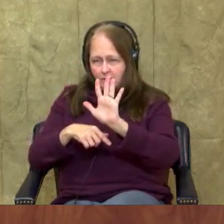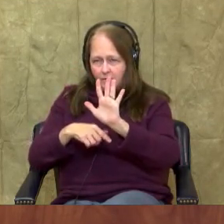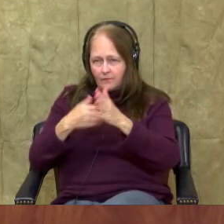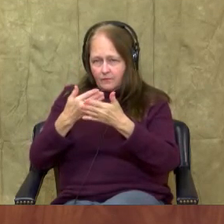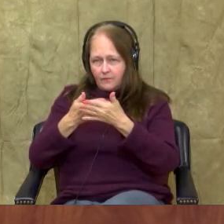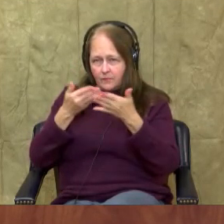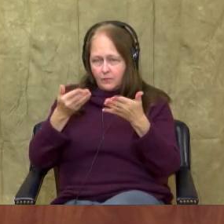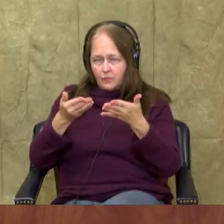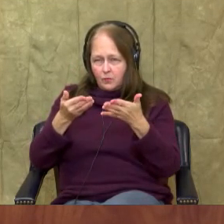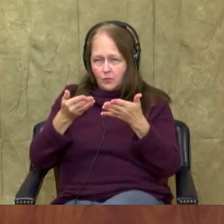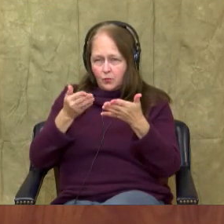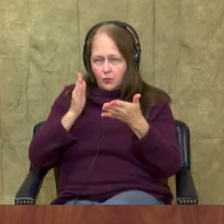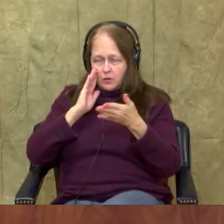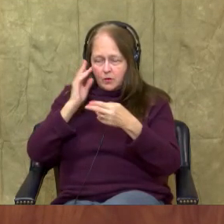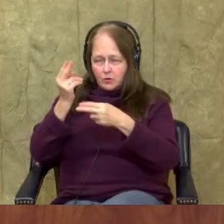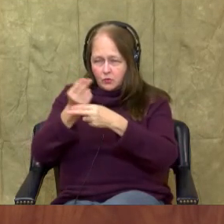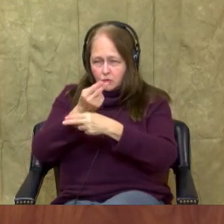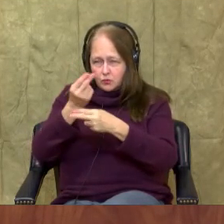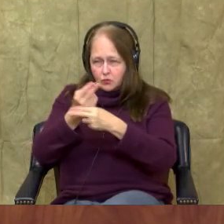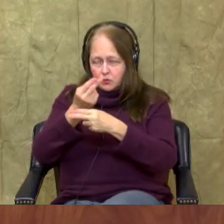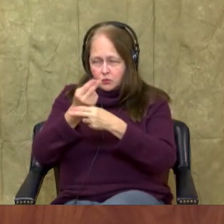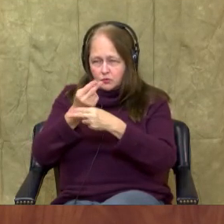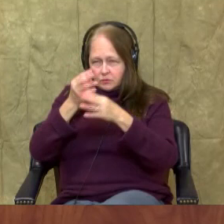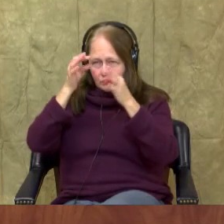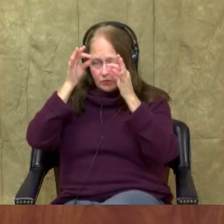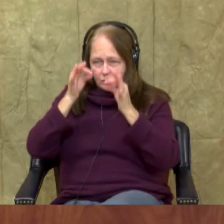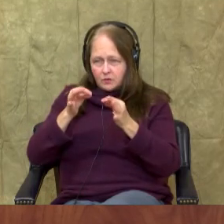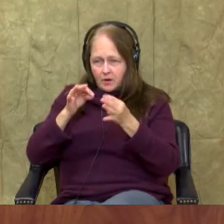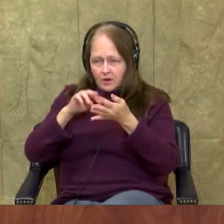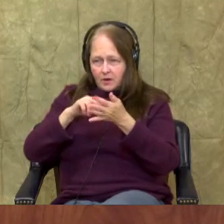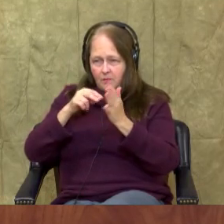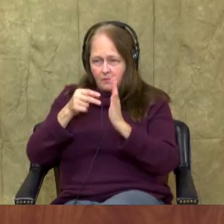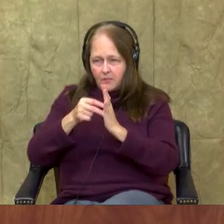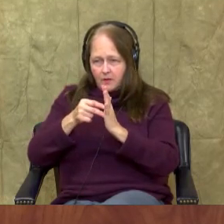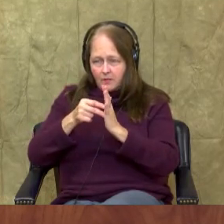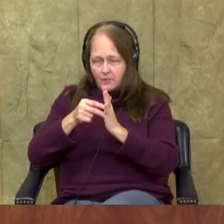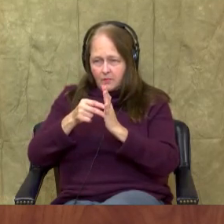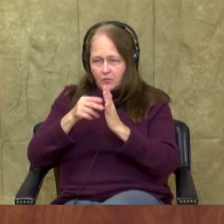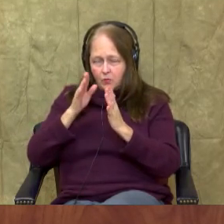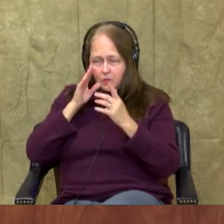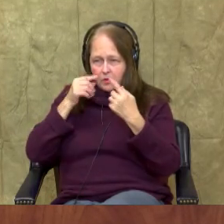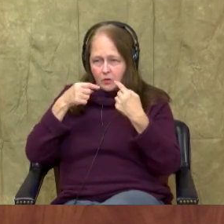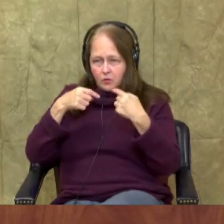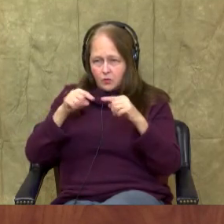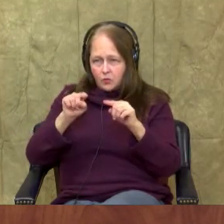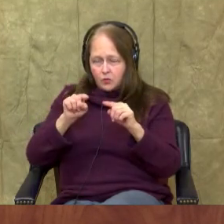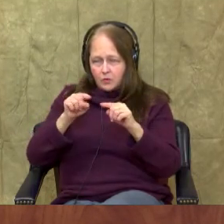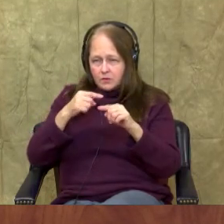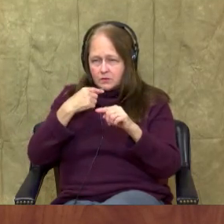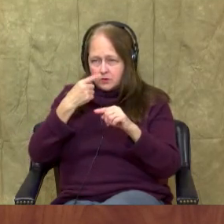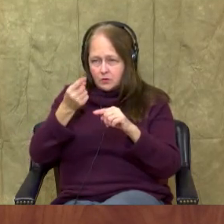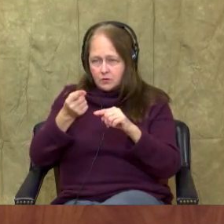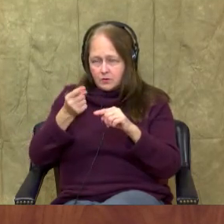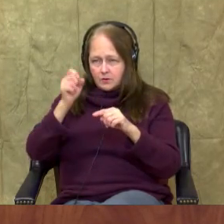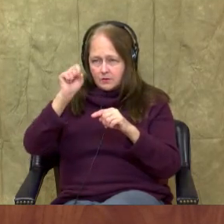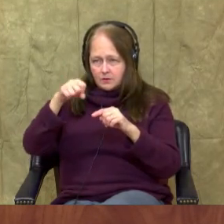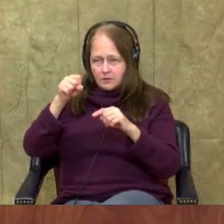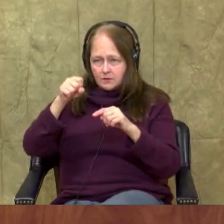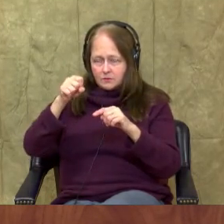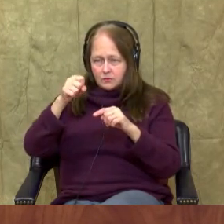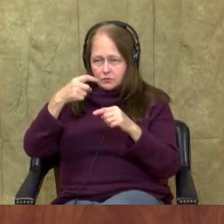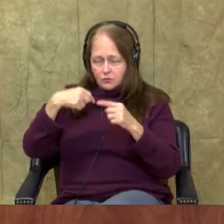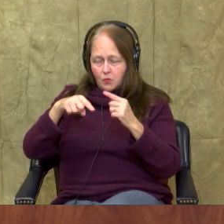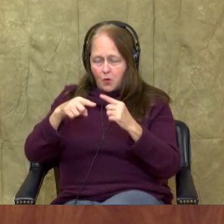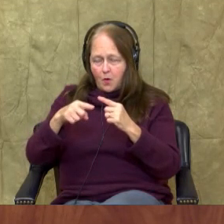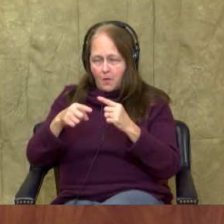that we will use to determine the meaning of context clues. Now, I will go ahead and tell you, and as you can see, yes, I've already gone back